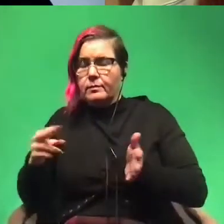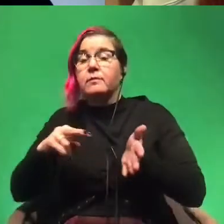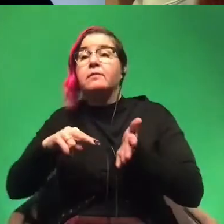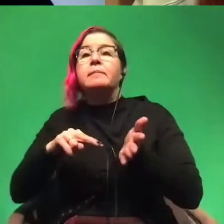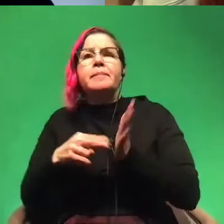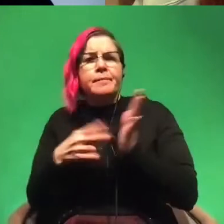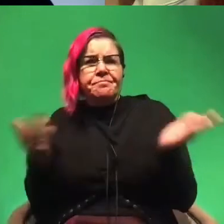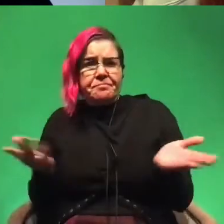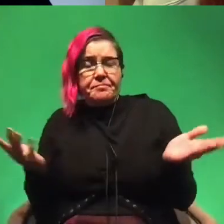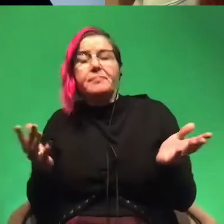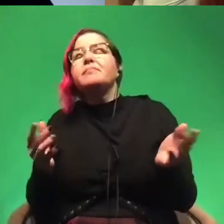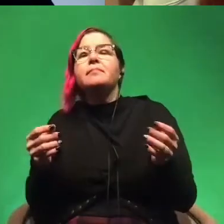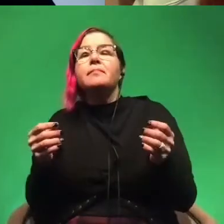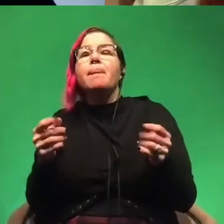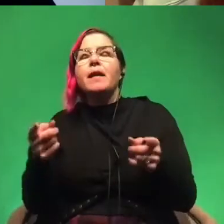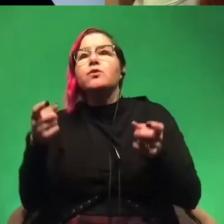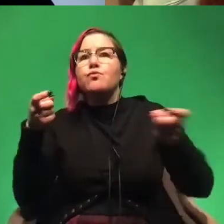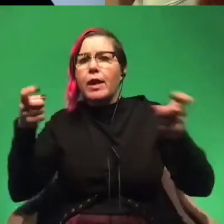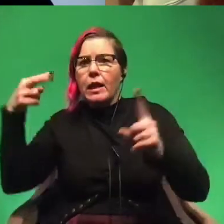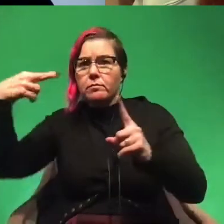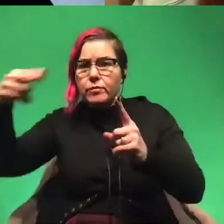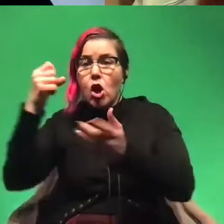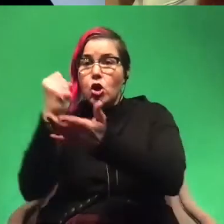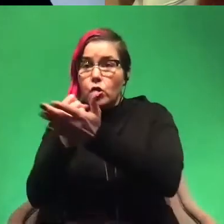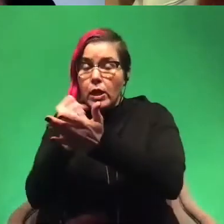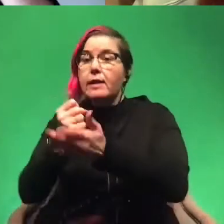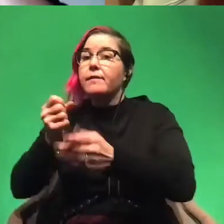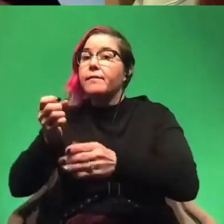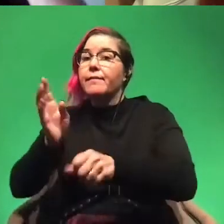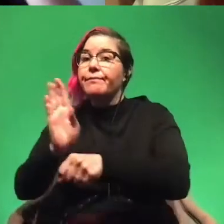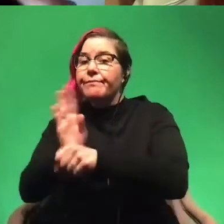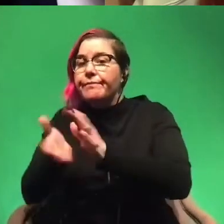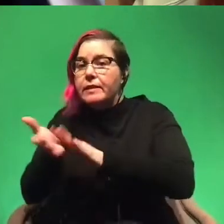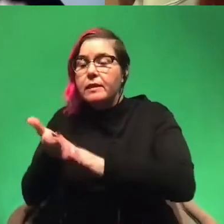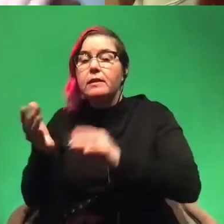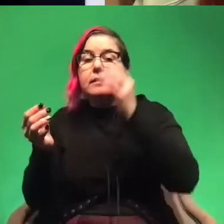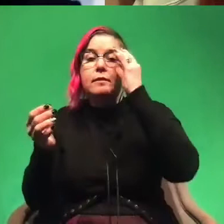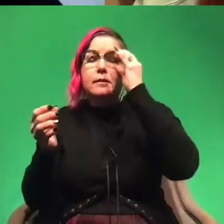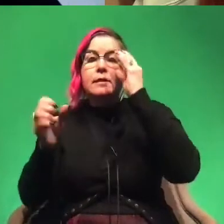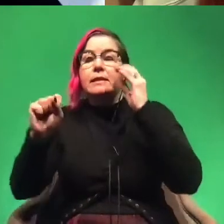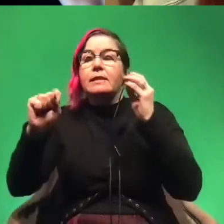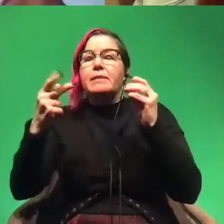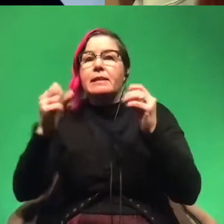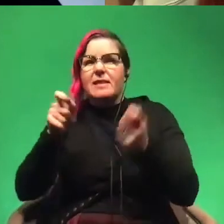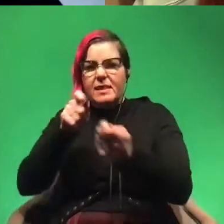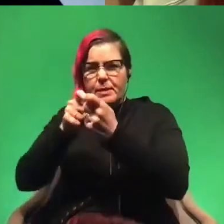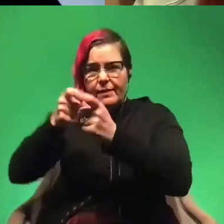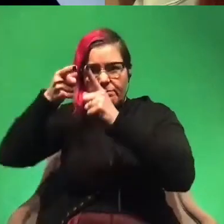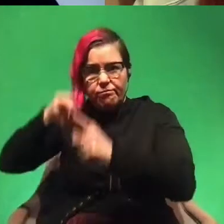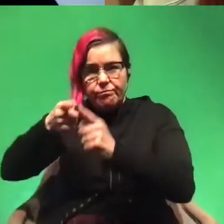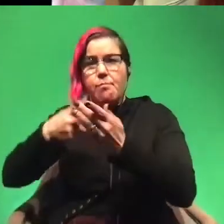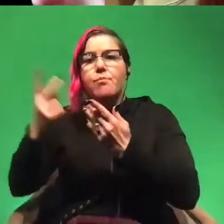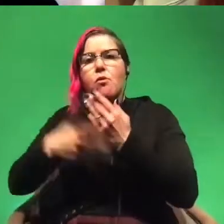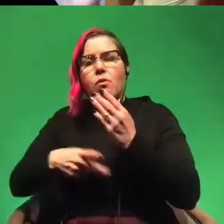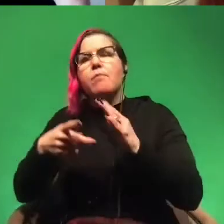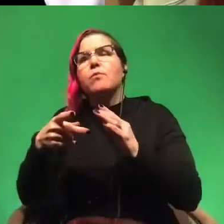survival plan is something that is regulated by accredited facilities, and it's a species-specific program or